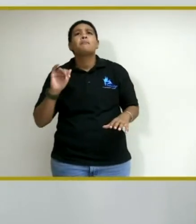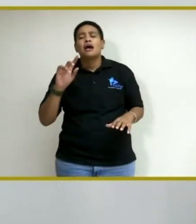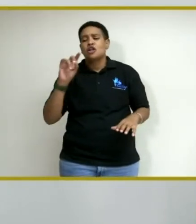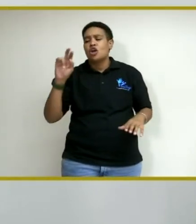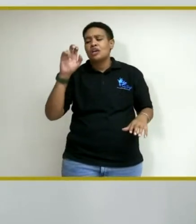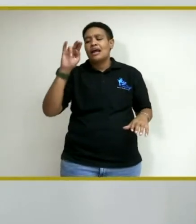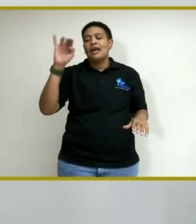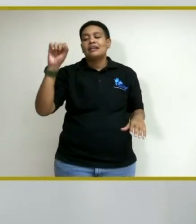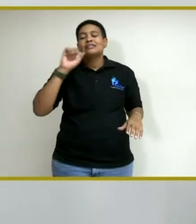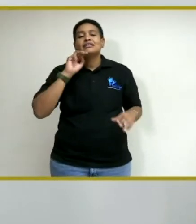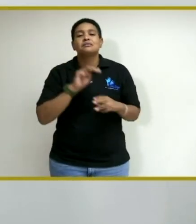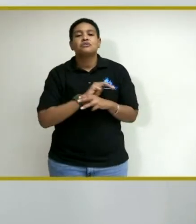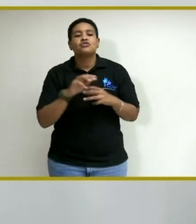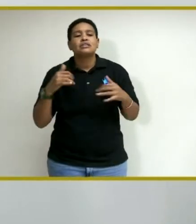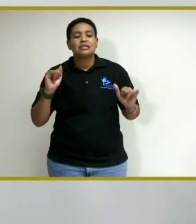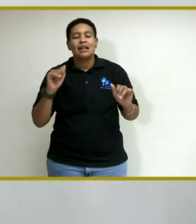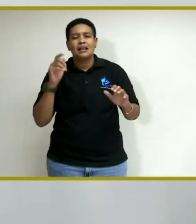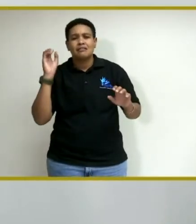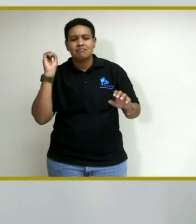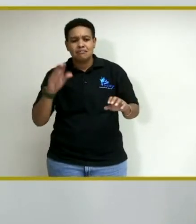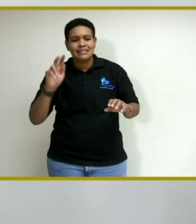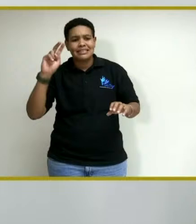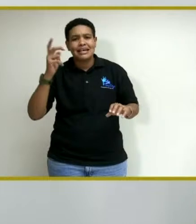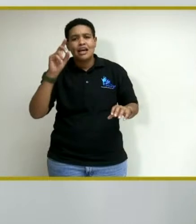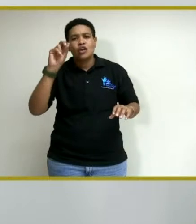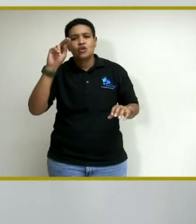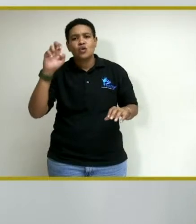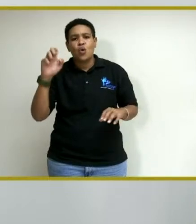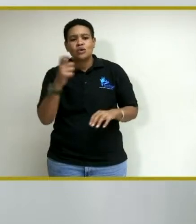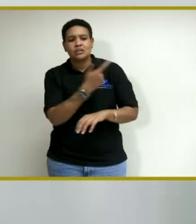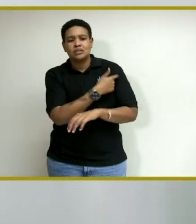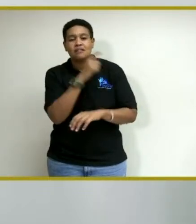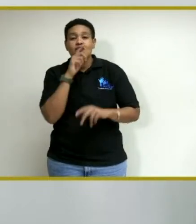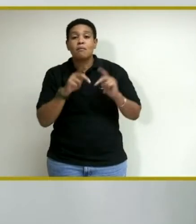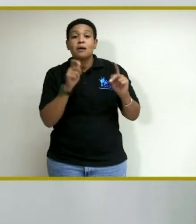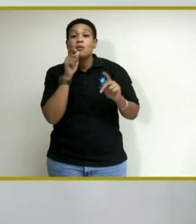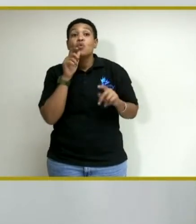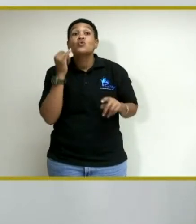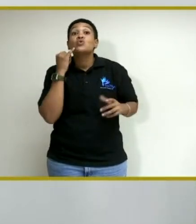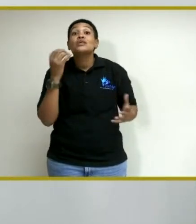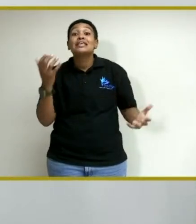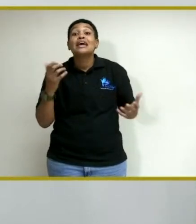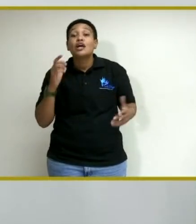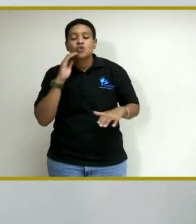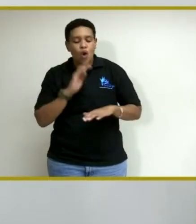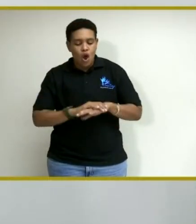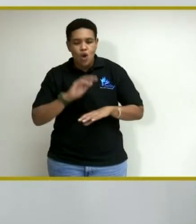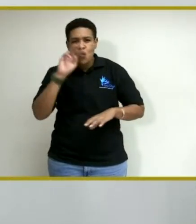the ministry also continues to administer second doses for persons who are due. So on Wednesday,